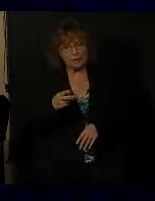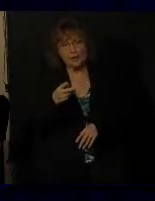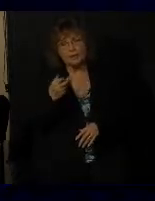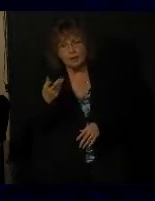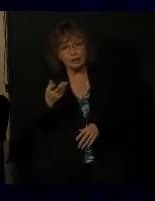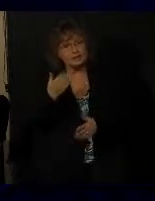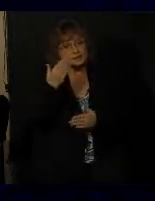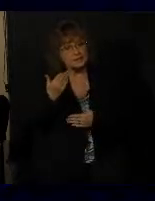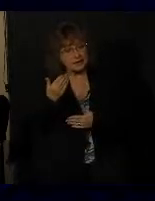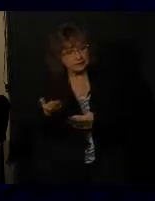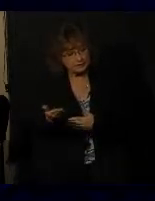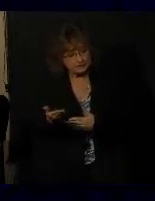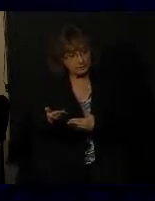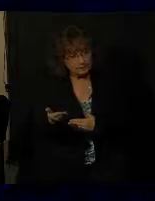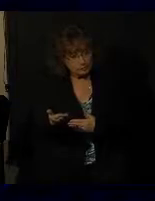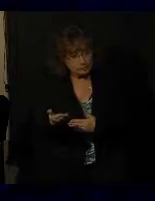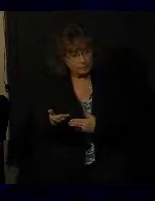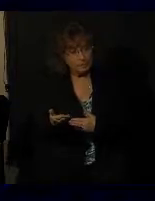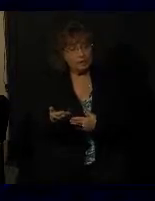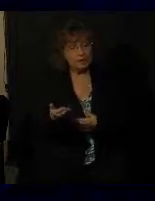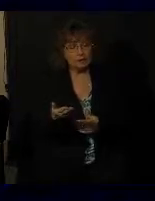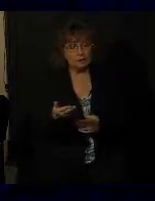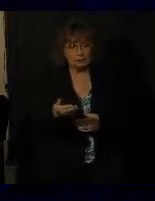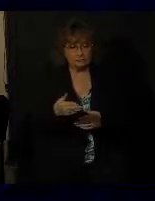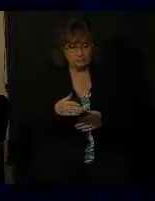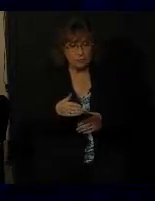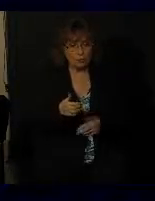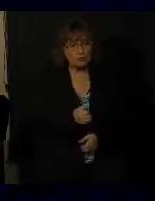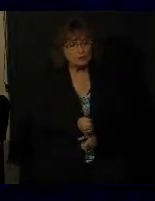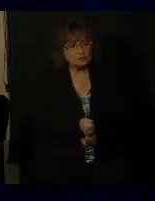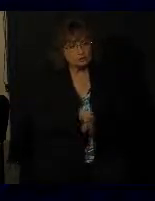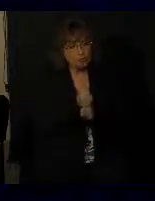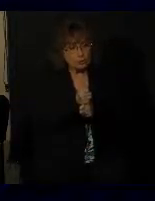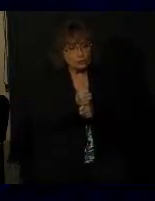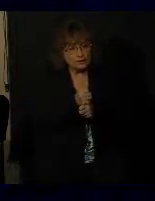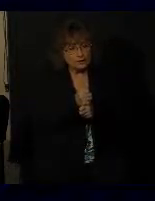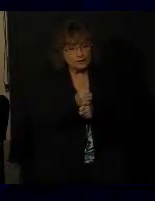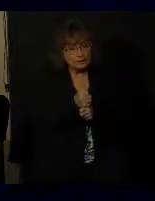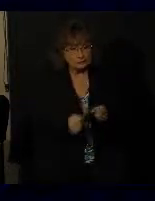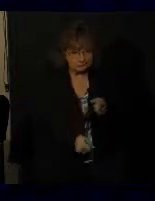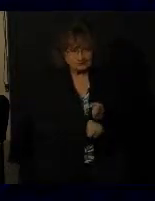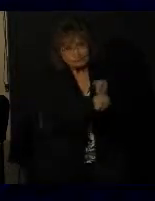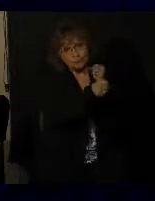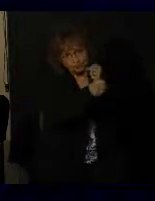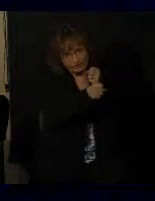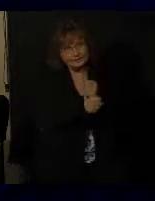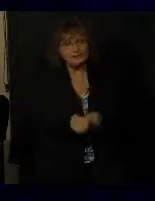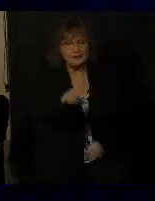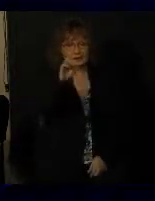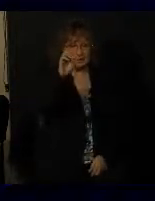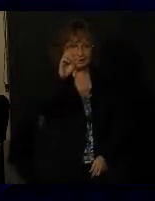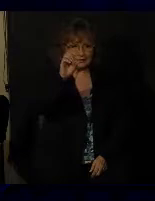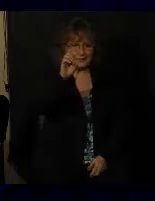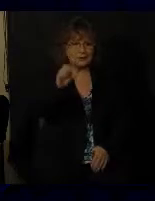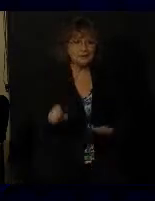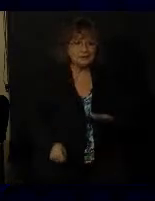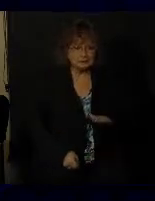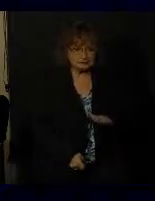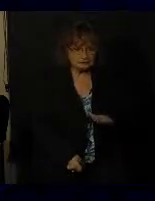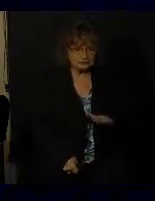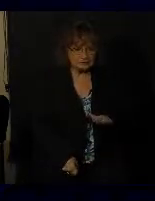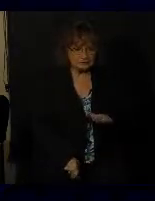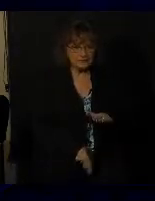support Salem for Youth, we really wouldn't have been here tonight or 2 years ago. And thank you,